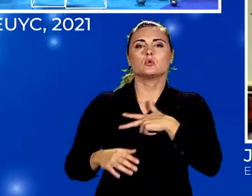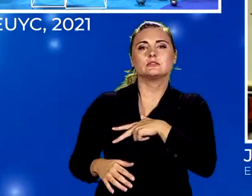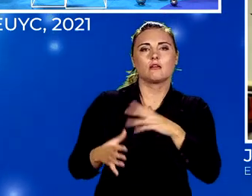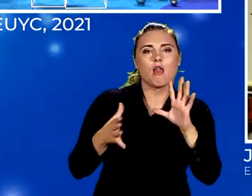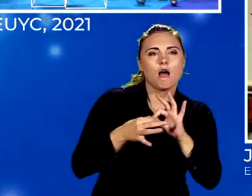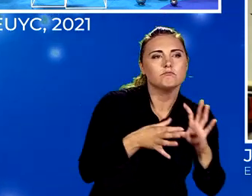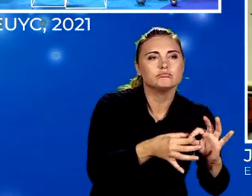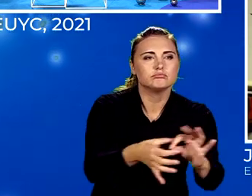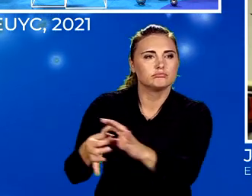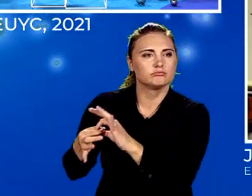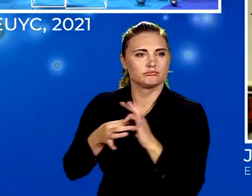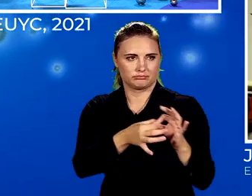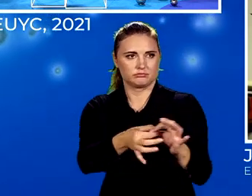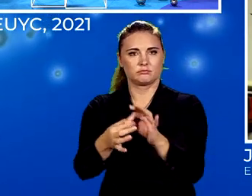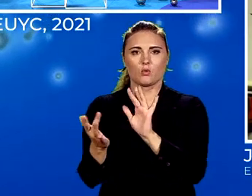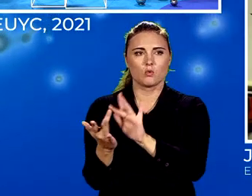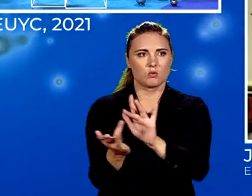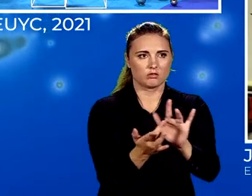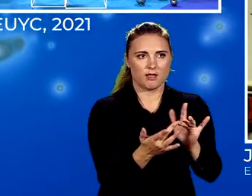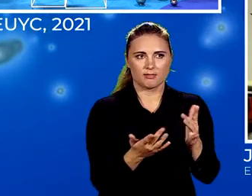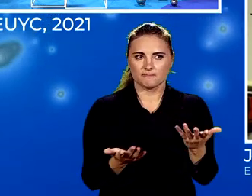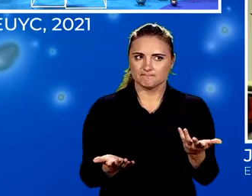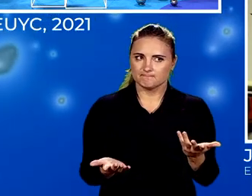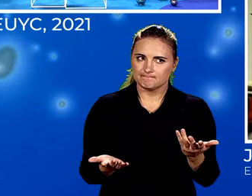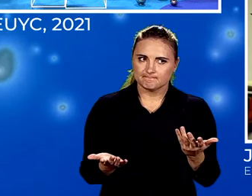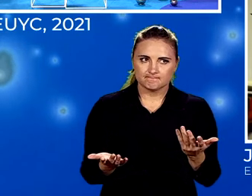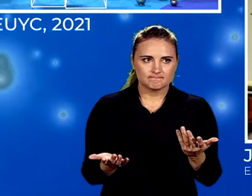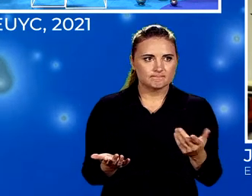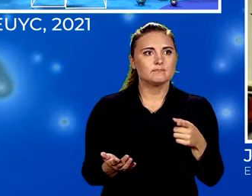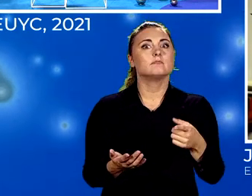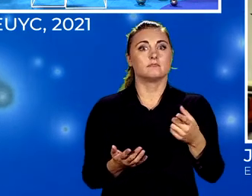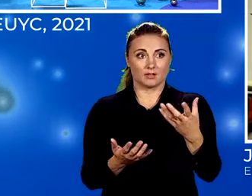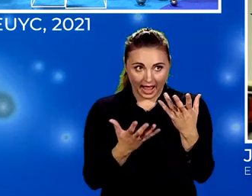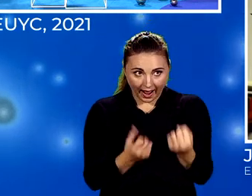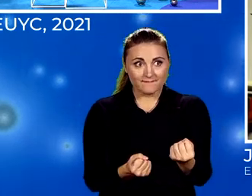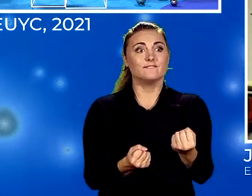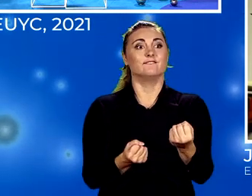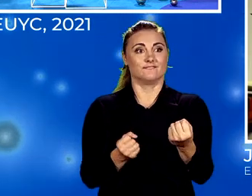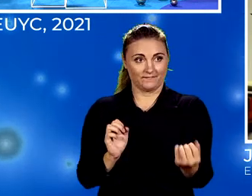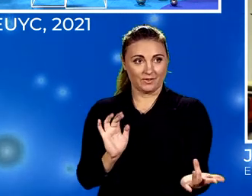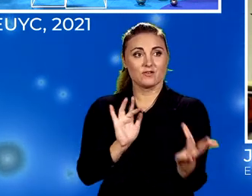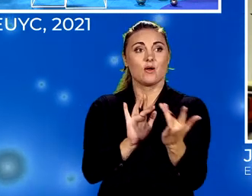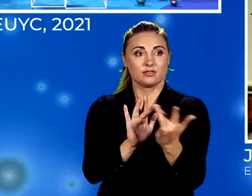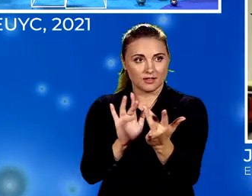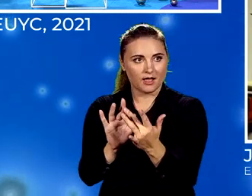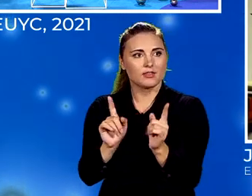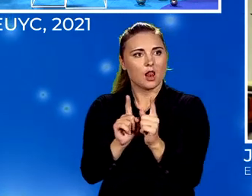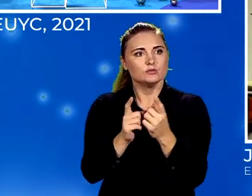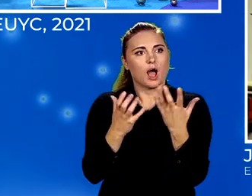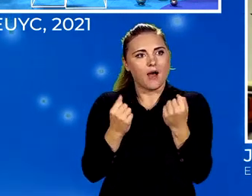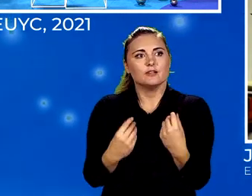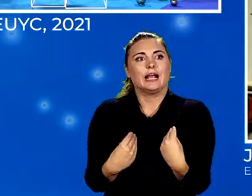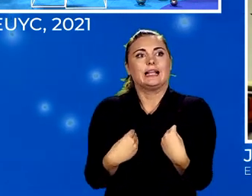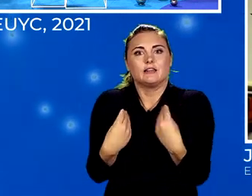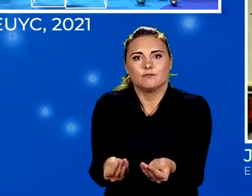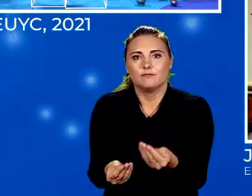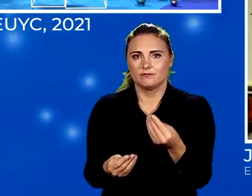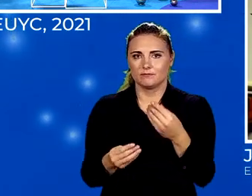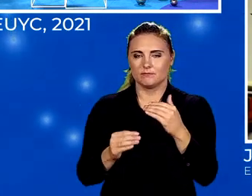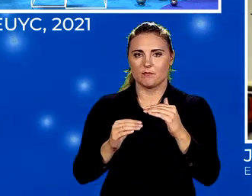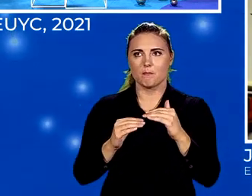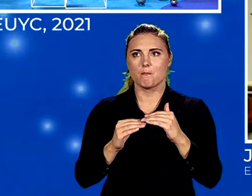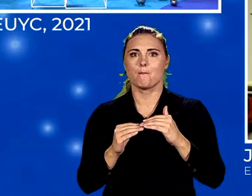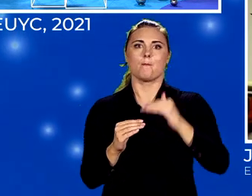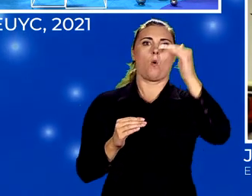than young people from non-minority backgrounds, and more opportunities for participation. During this pandemic,